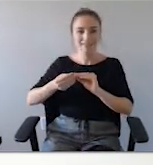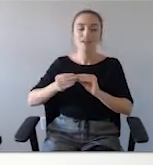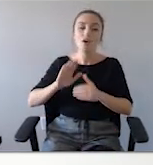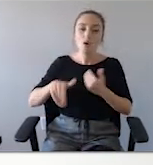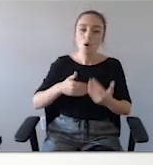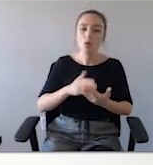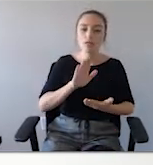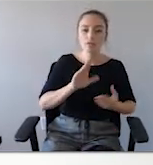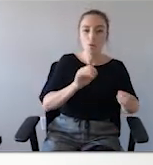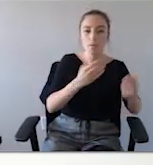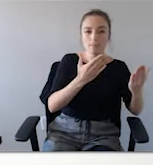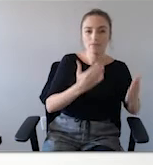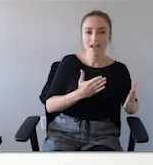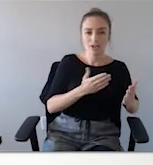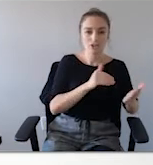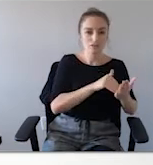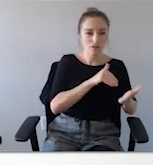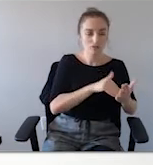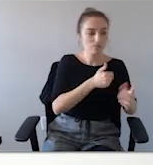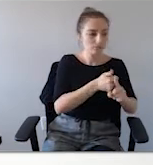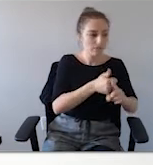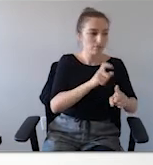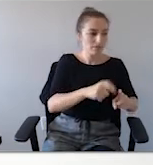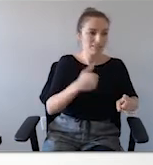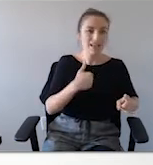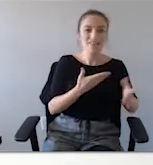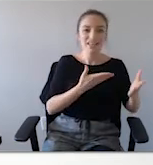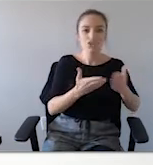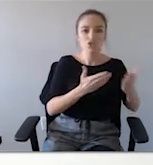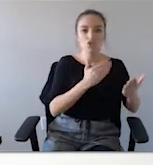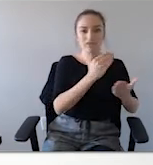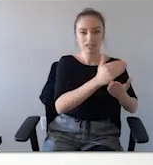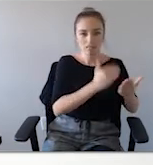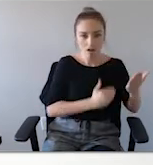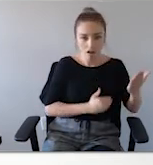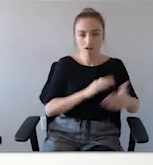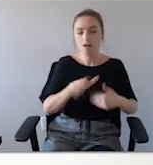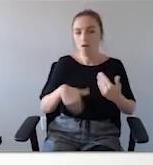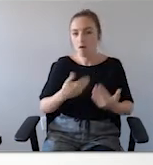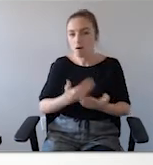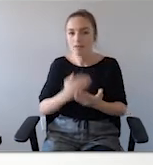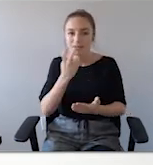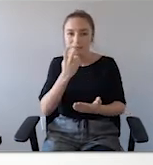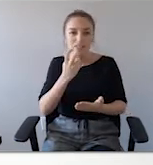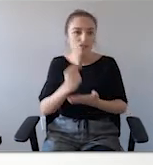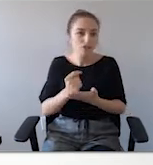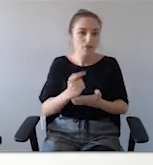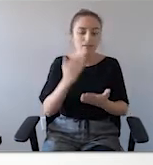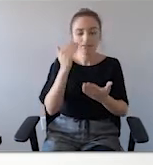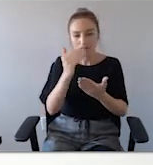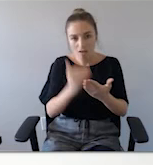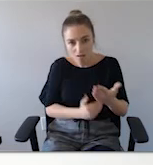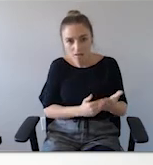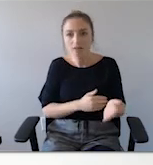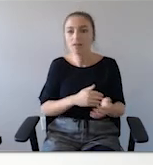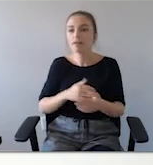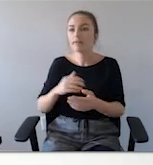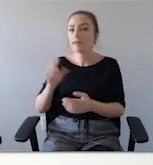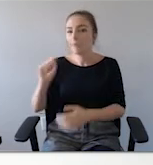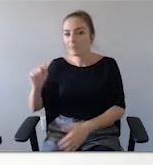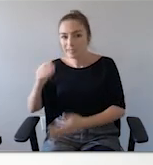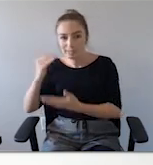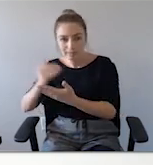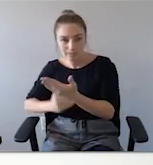keep service logs. If you think that your child didn't get speech therapy for the last 2 months of school, ask for a service log.